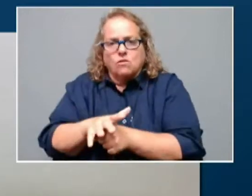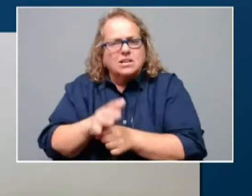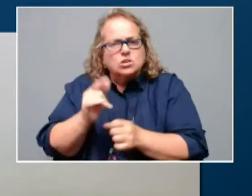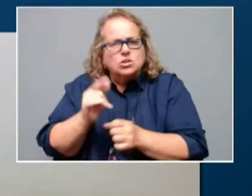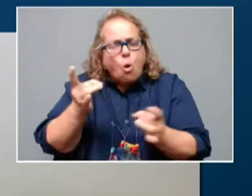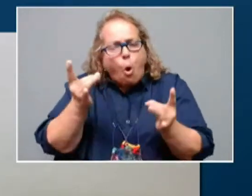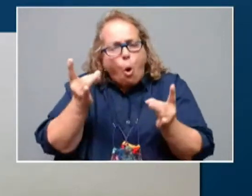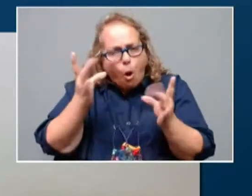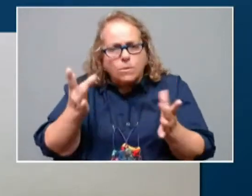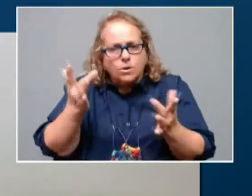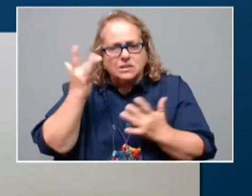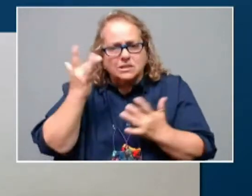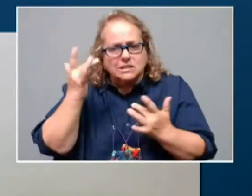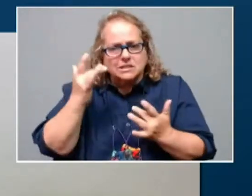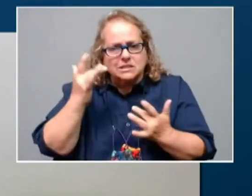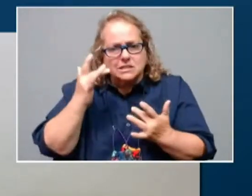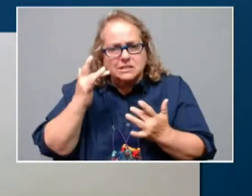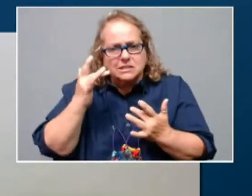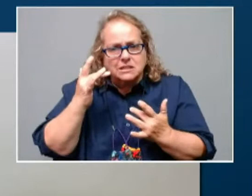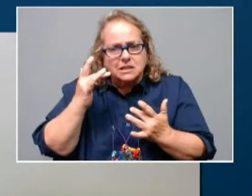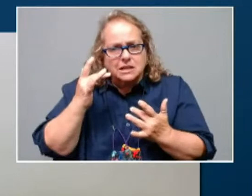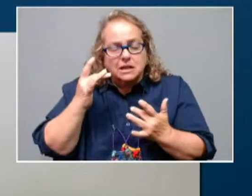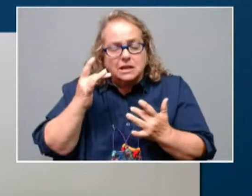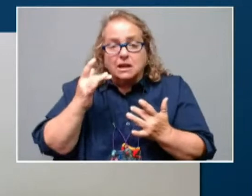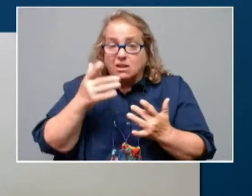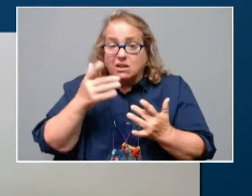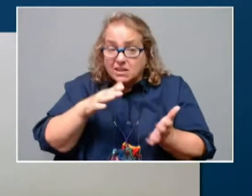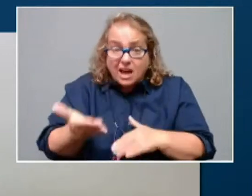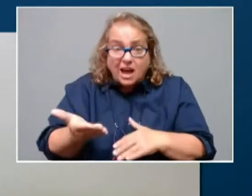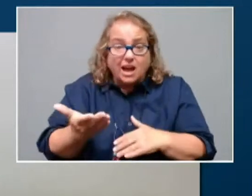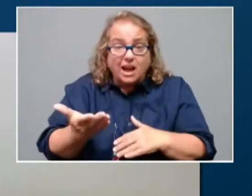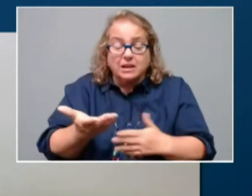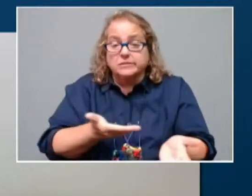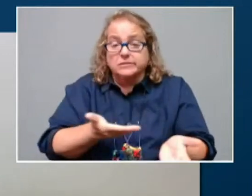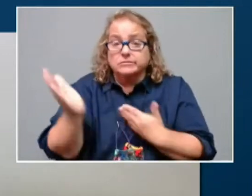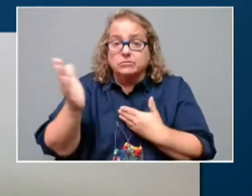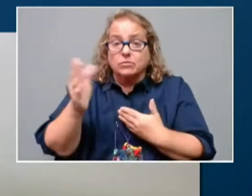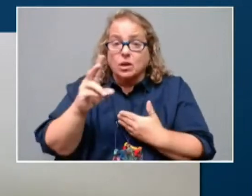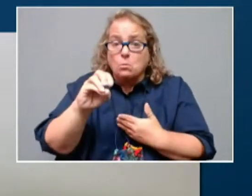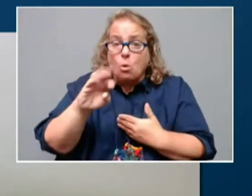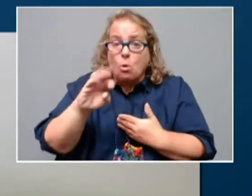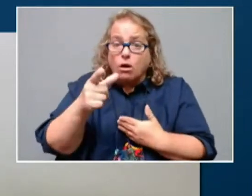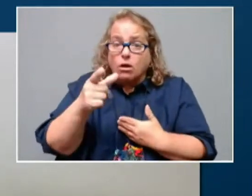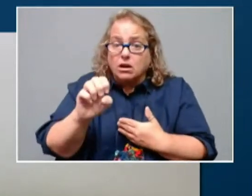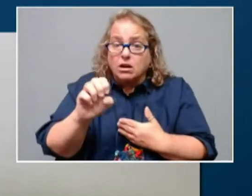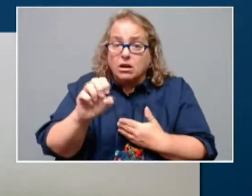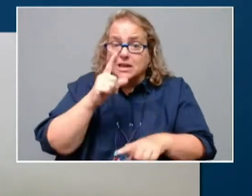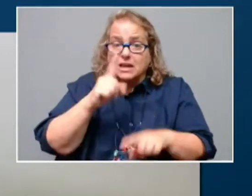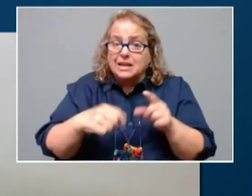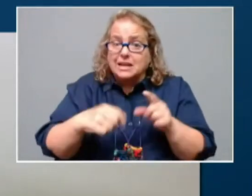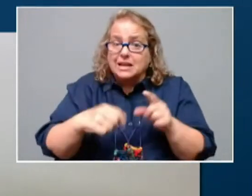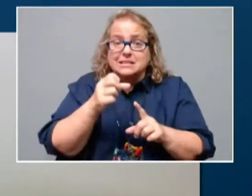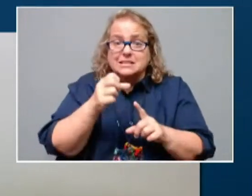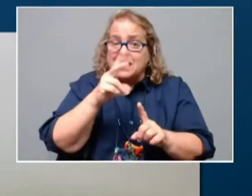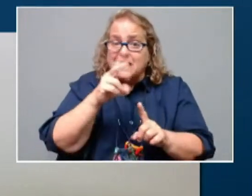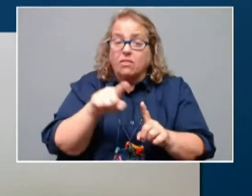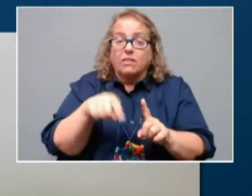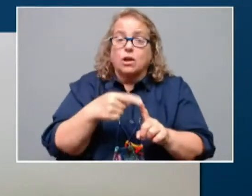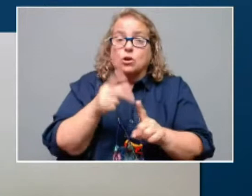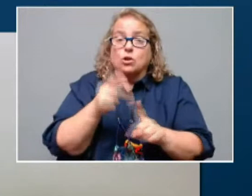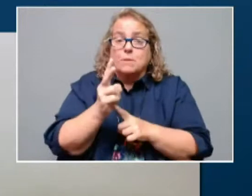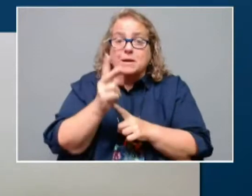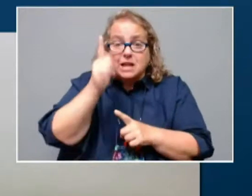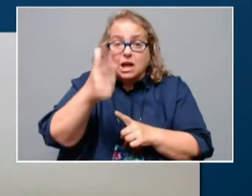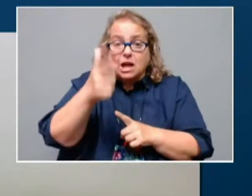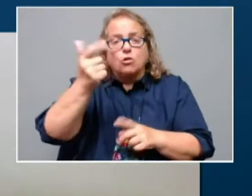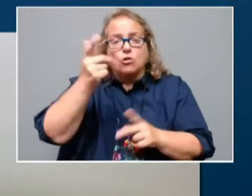We'll take somebody out, we'll take them to the morgue that we just can't save them, and there's somebody waiting 2 minutes later. And we get the housekeeping comes